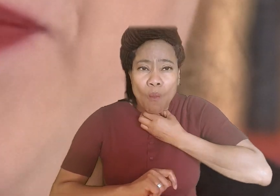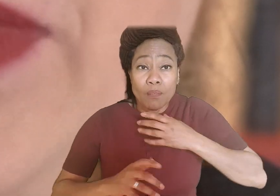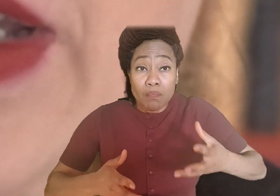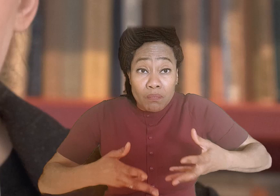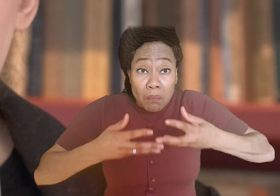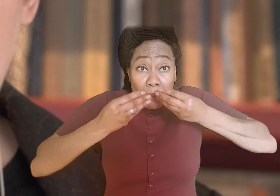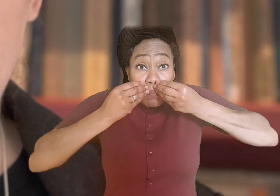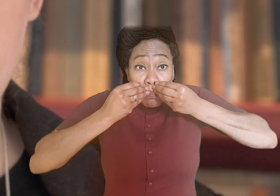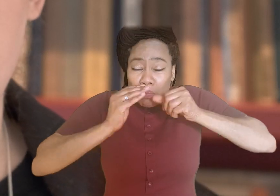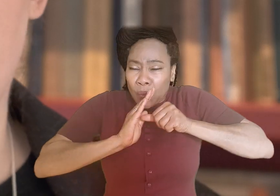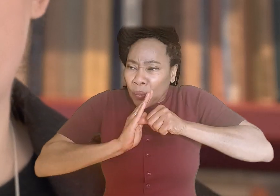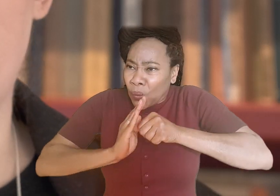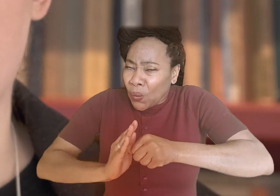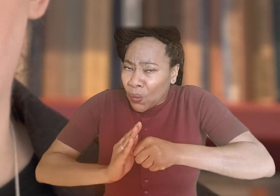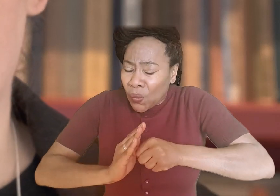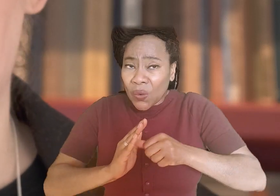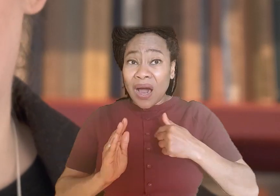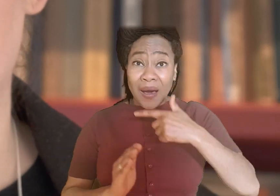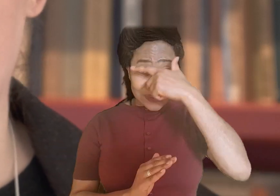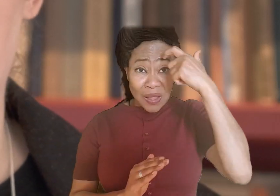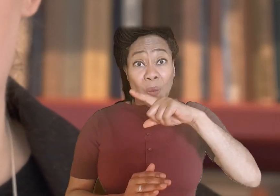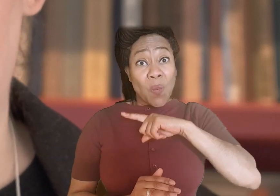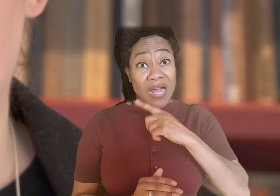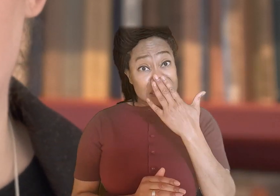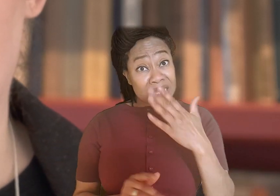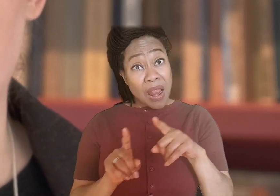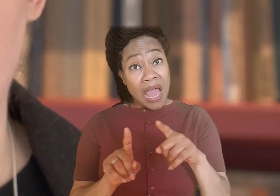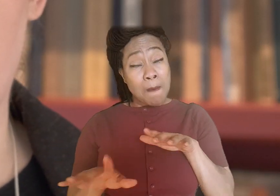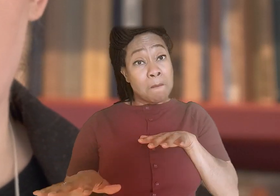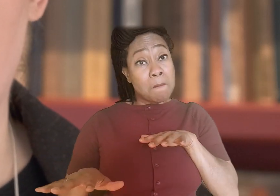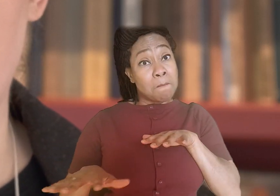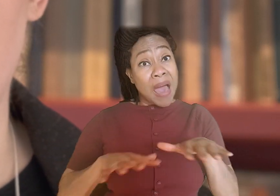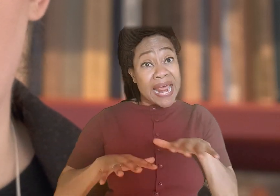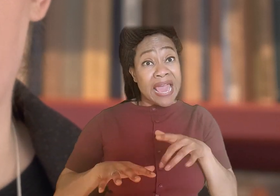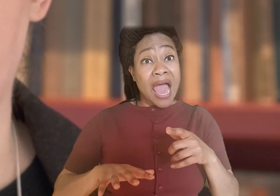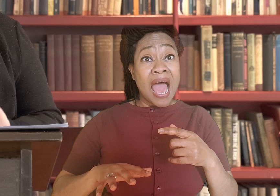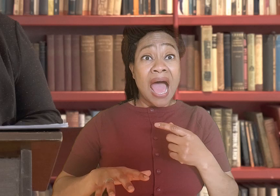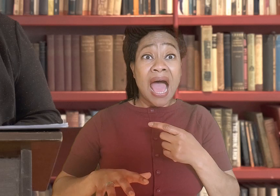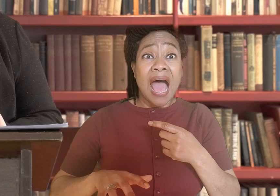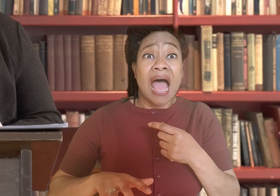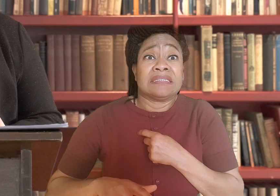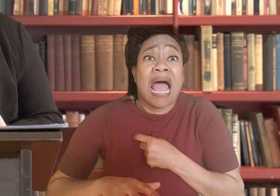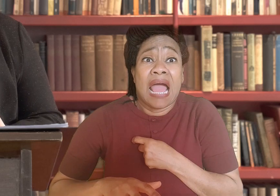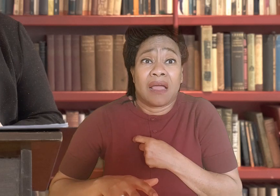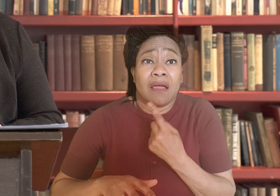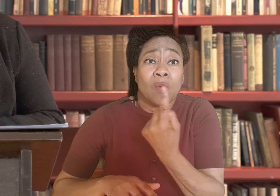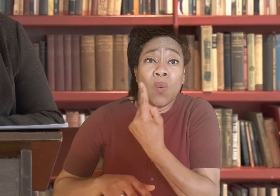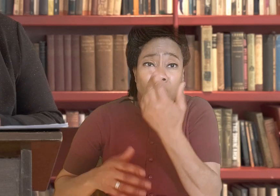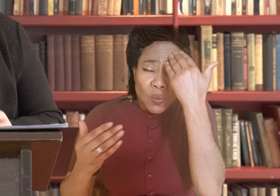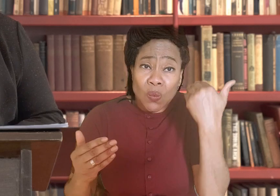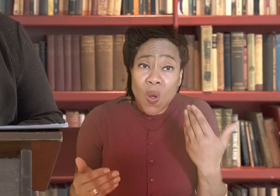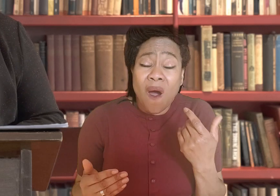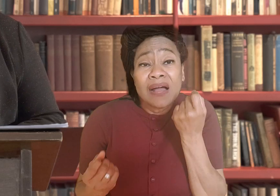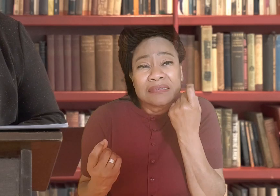coming in. And I do understand why that might seem like a panic attack to the uneducated eye. Being chronically ill becomes